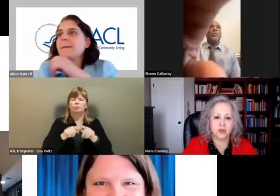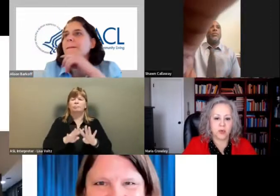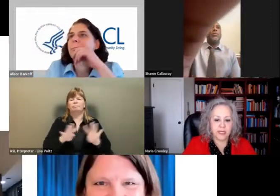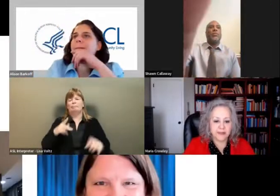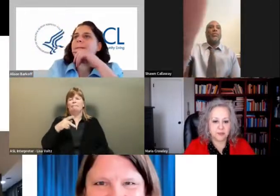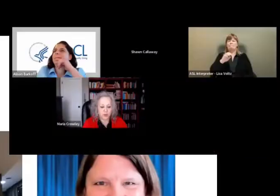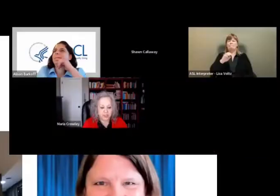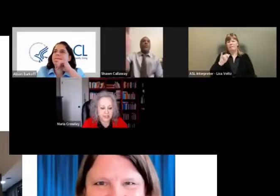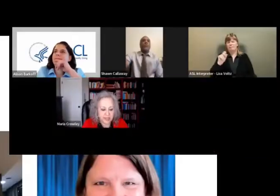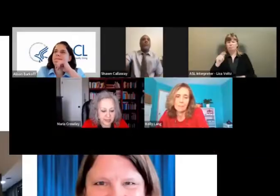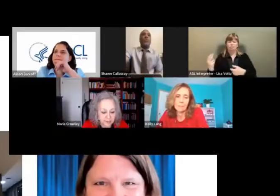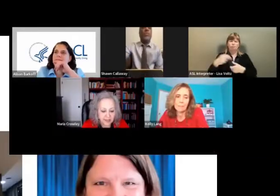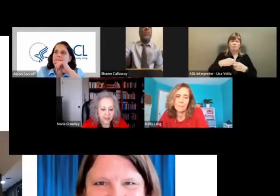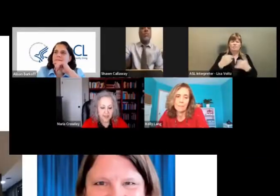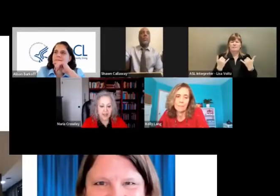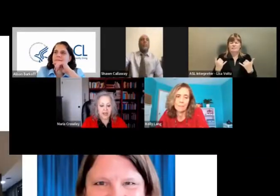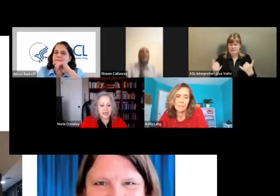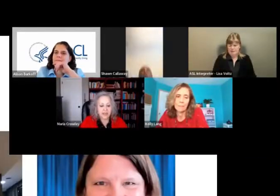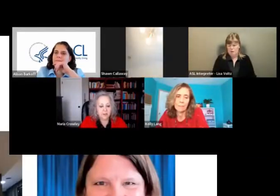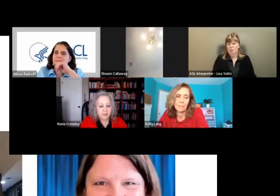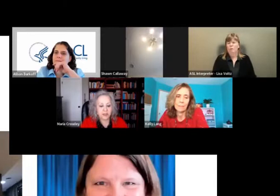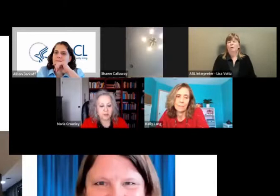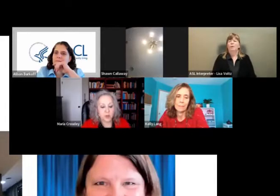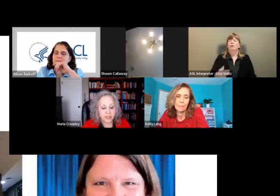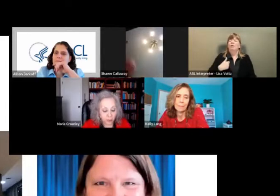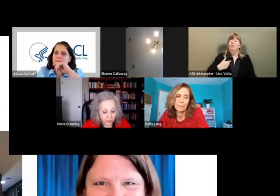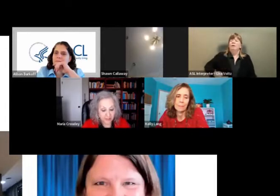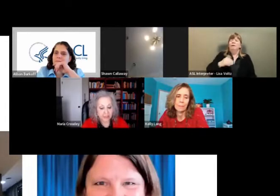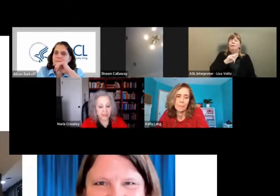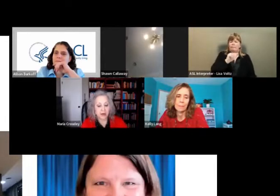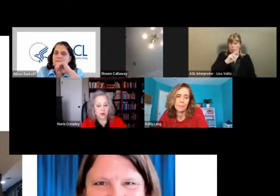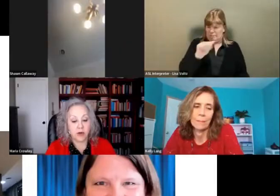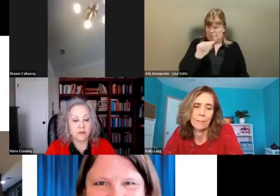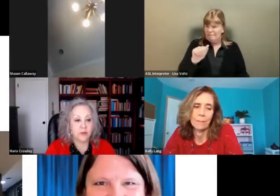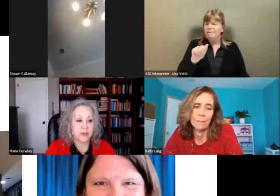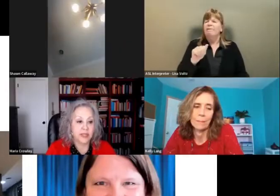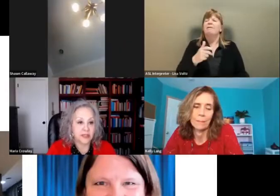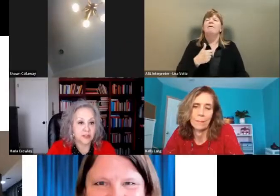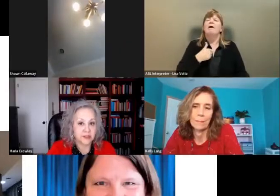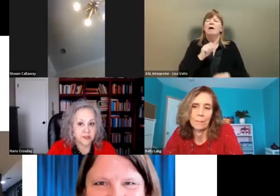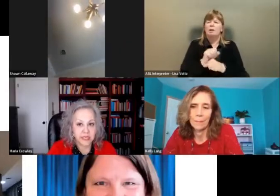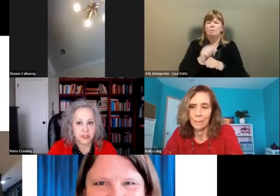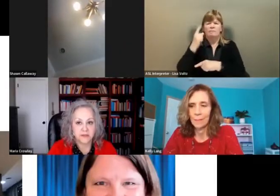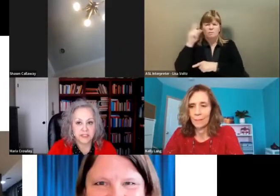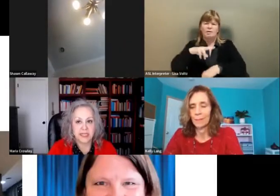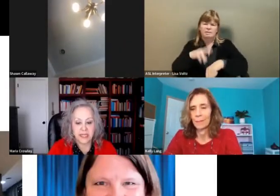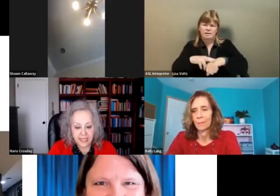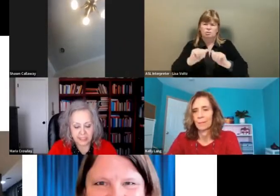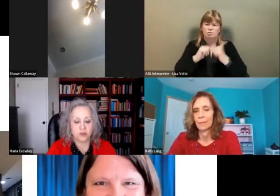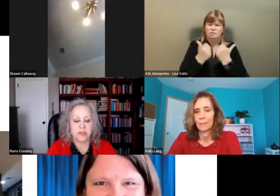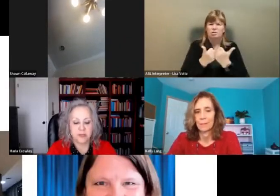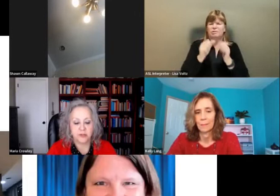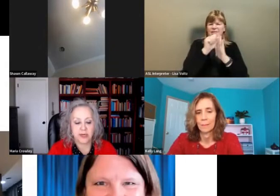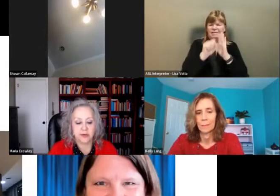panelists to join at this point in time. I am Maria Crowley, and I work for the National Association of State